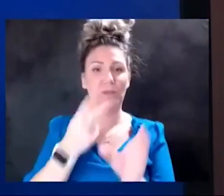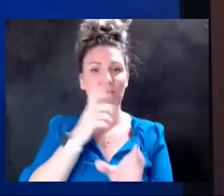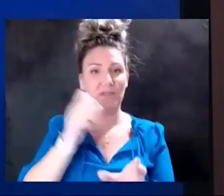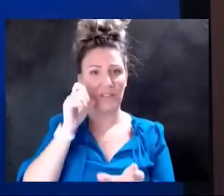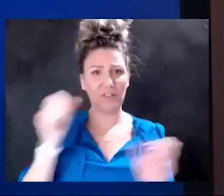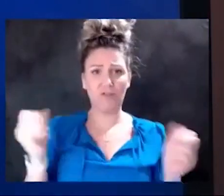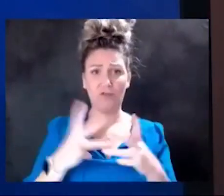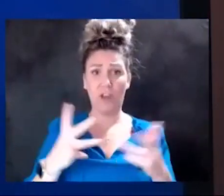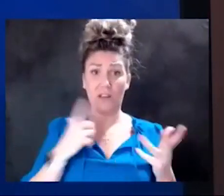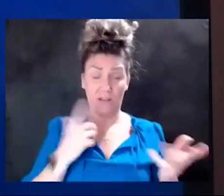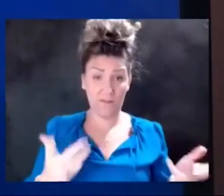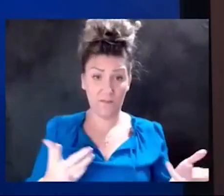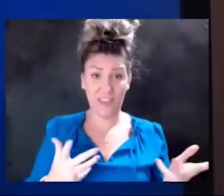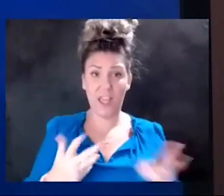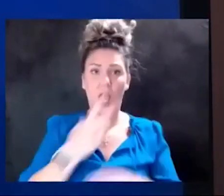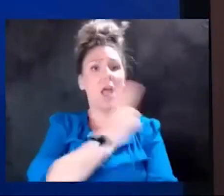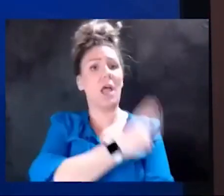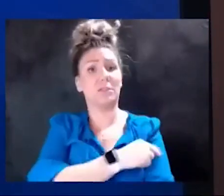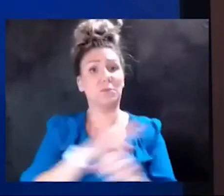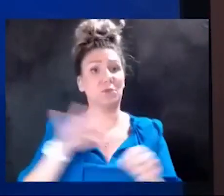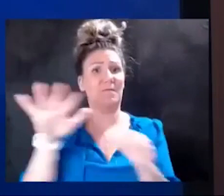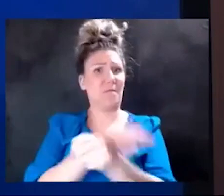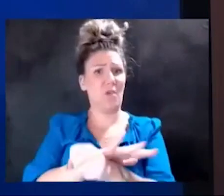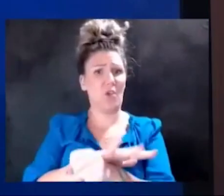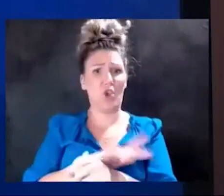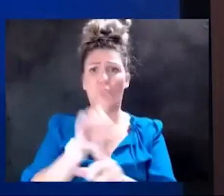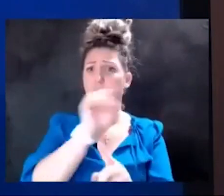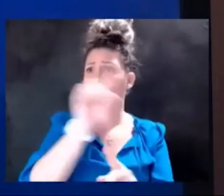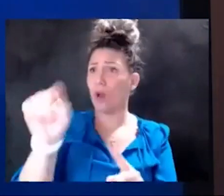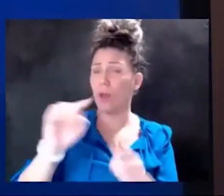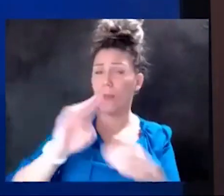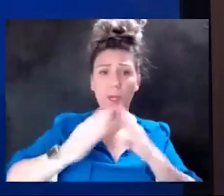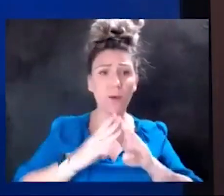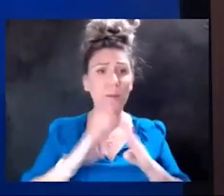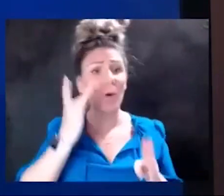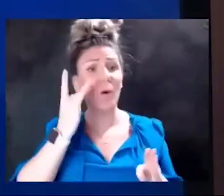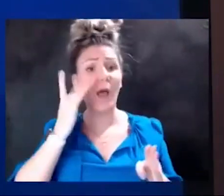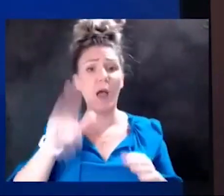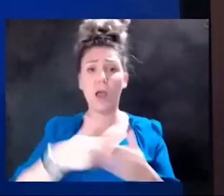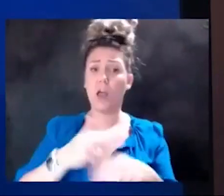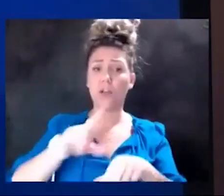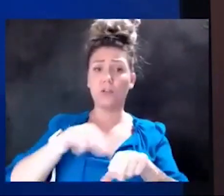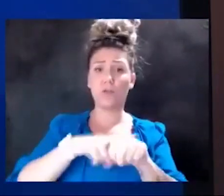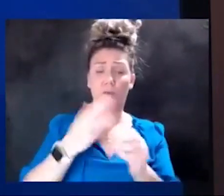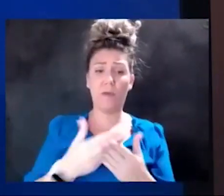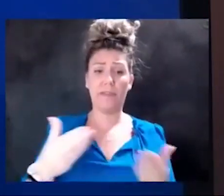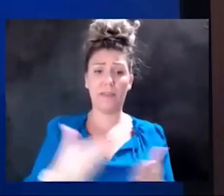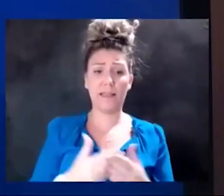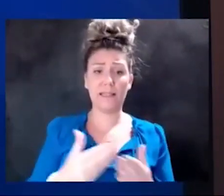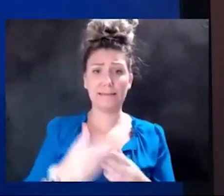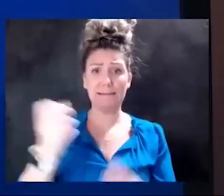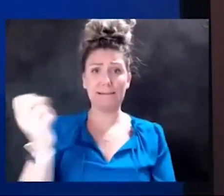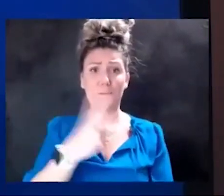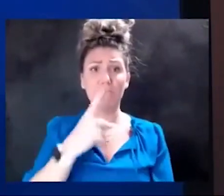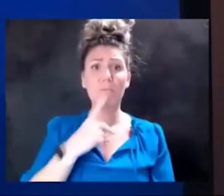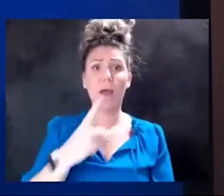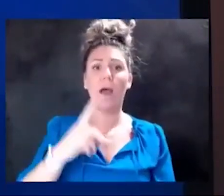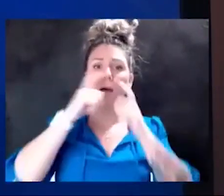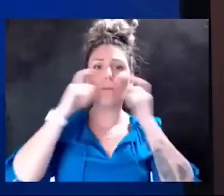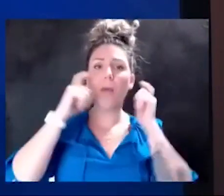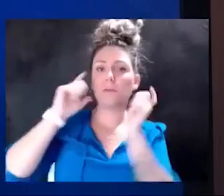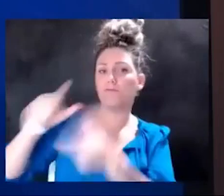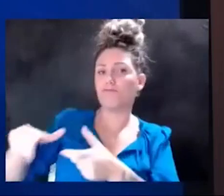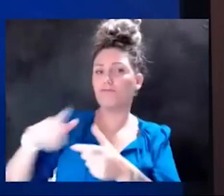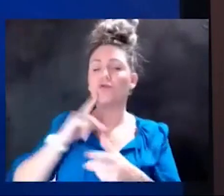full, and they're full throughout our community. And that's because all the normal stuff is back out there. Again, as masks have come off, what we're seeing is that people are